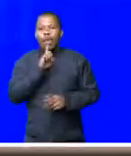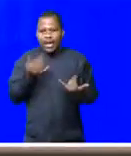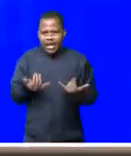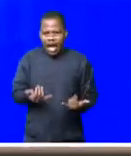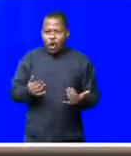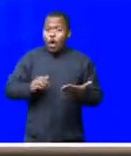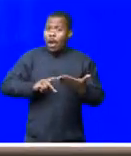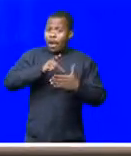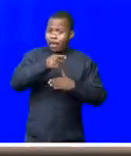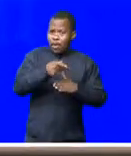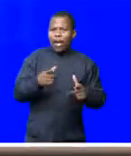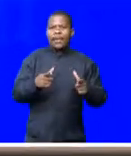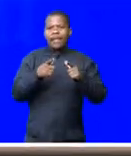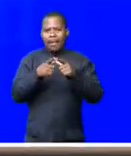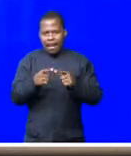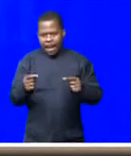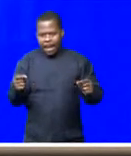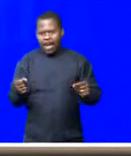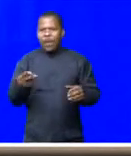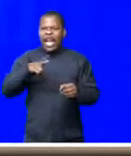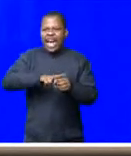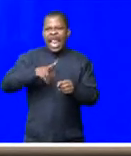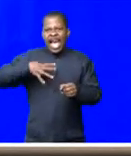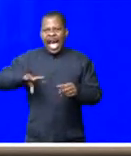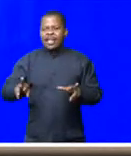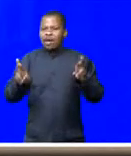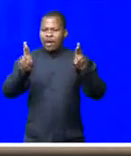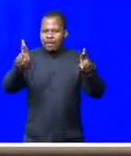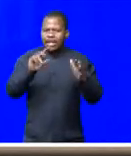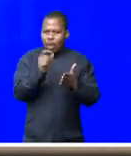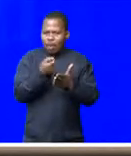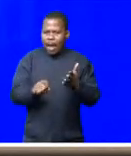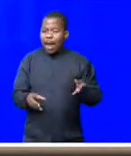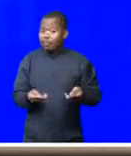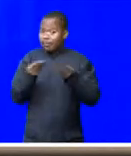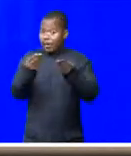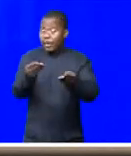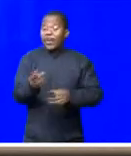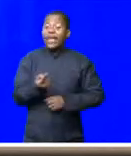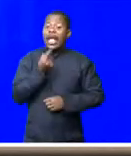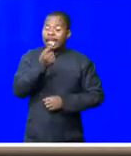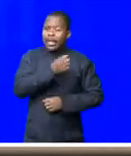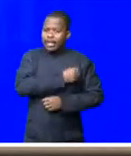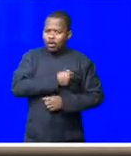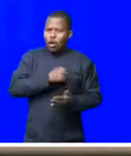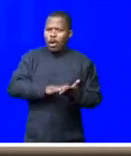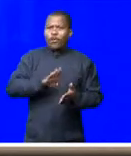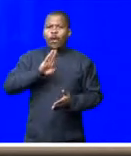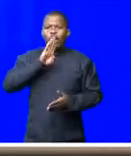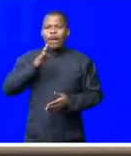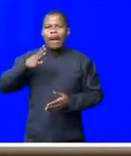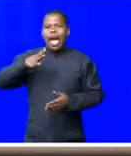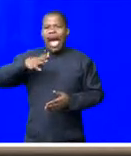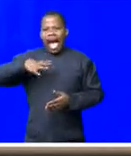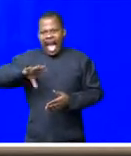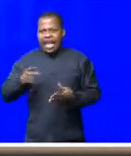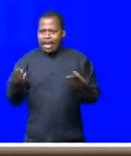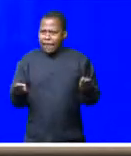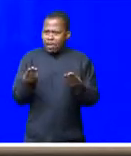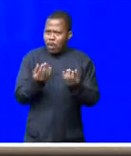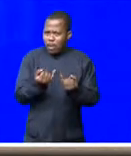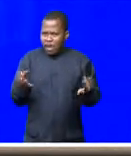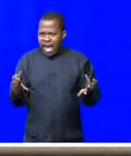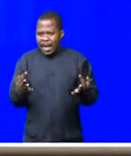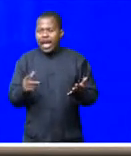lolu. Siyaxolisa nje kakhulu kulabo lebebasafikisile ukuthi baningene lelu hlelo kofake baningi kakhulu labalifulele ethuba leku-aplaya.